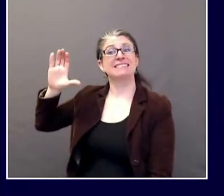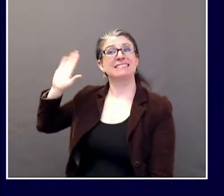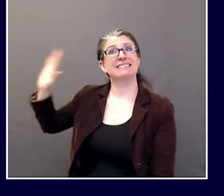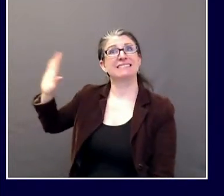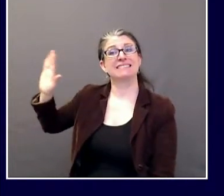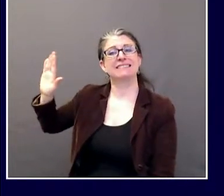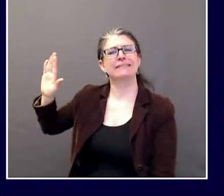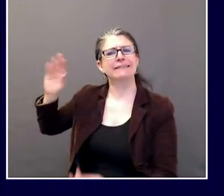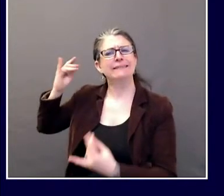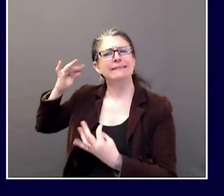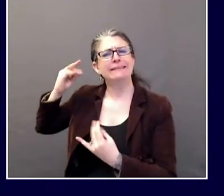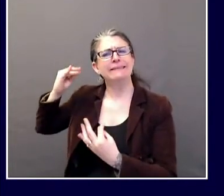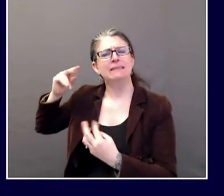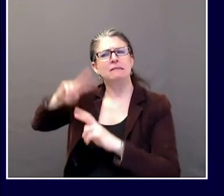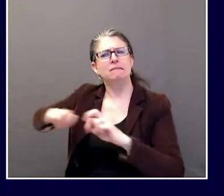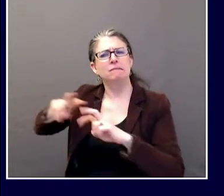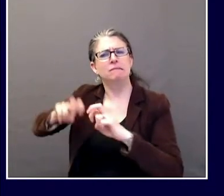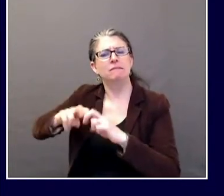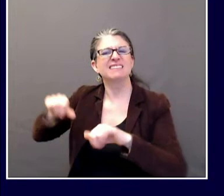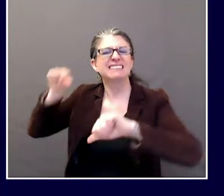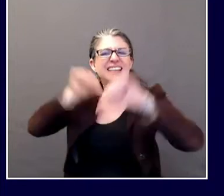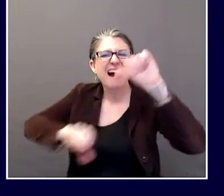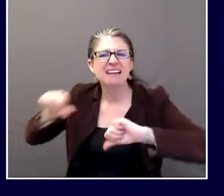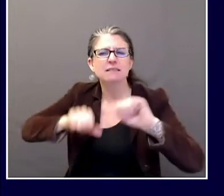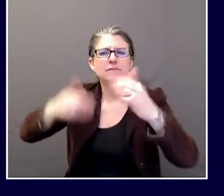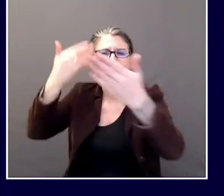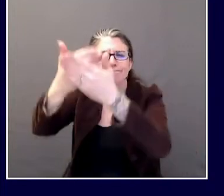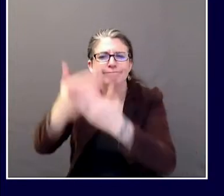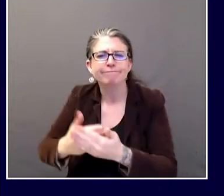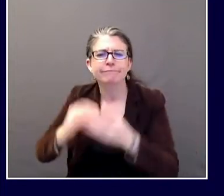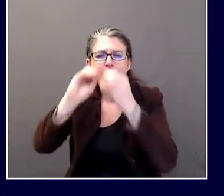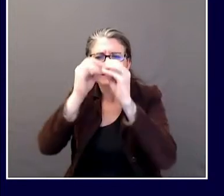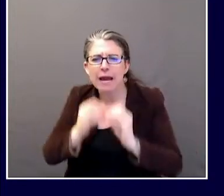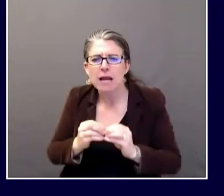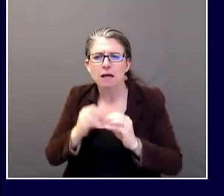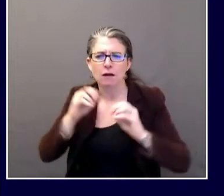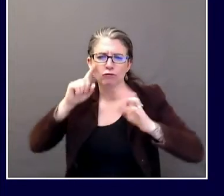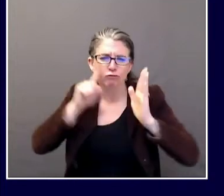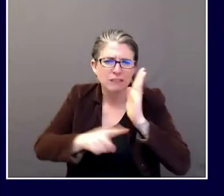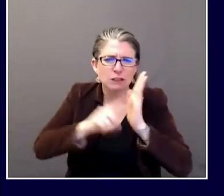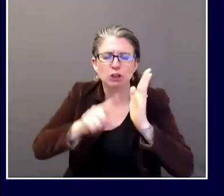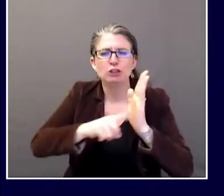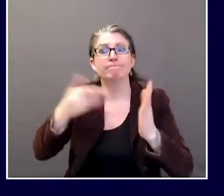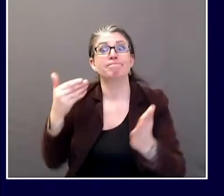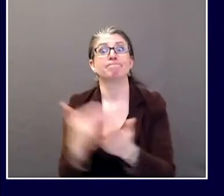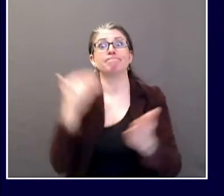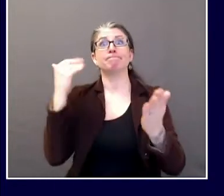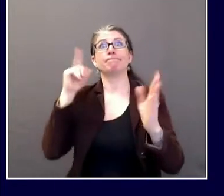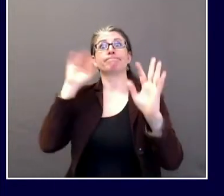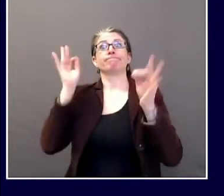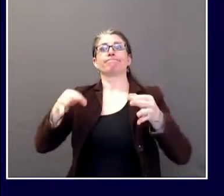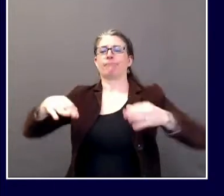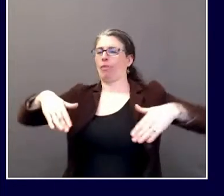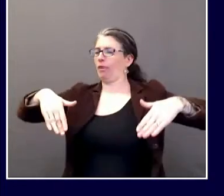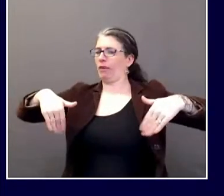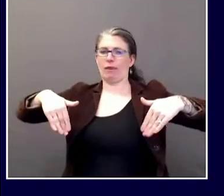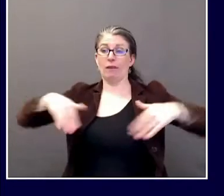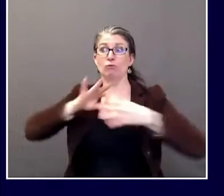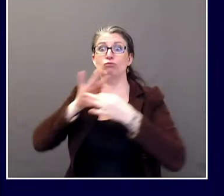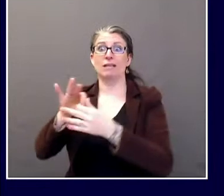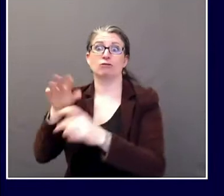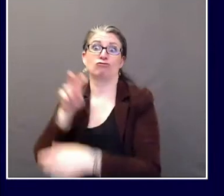analyzing the data there. So we haven't made any final determinations for travel. we ourselves are looking at